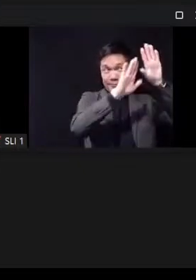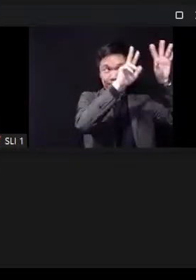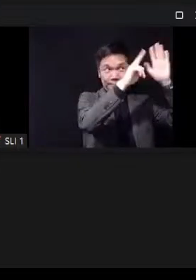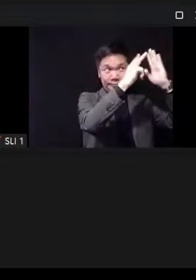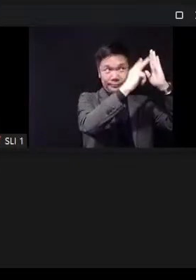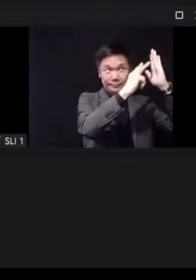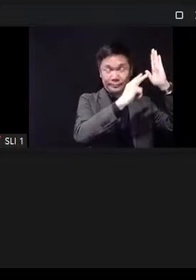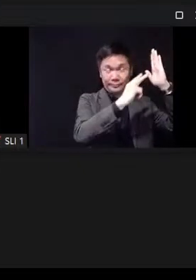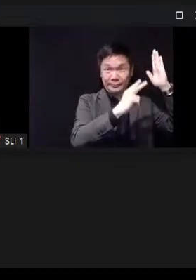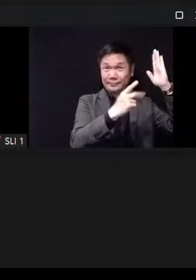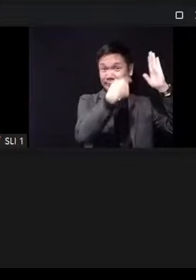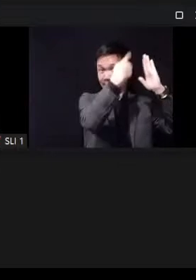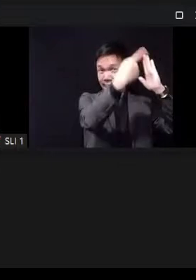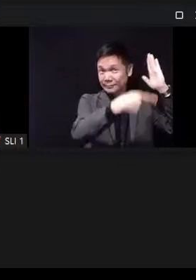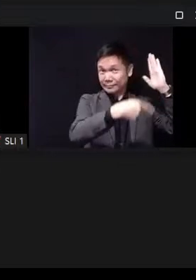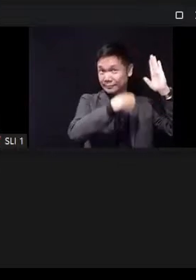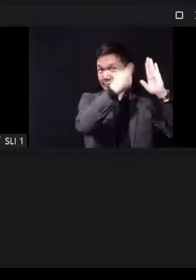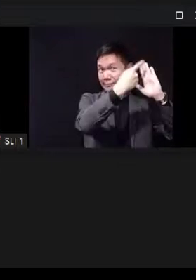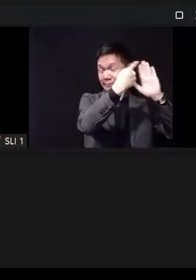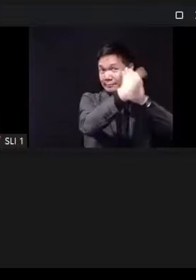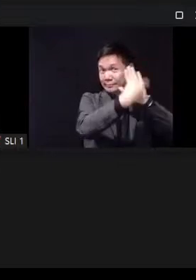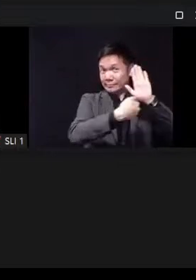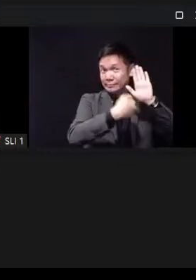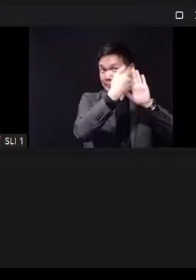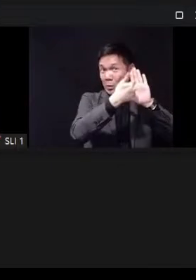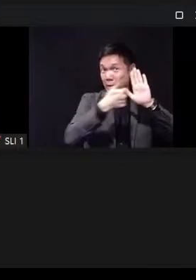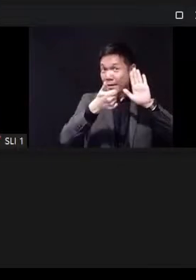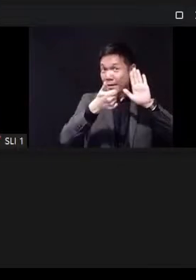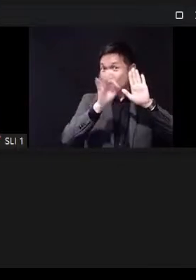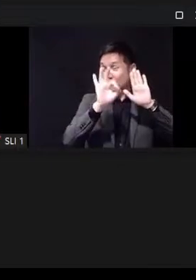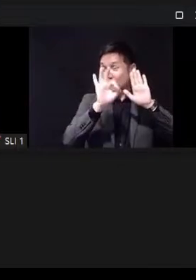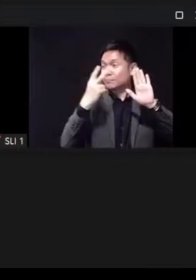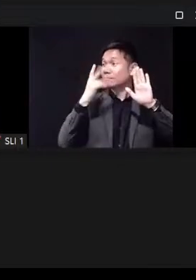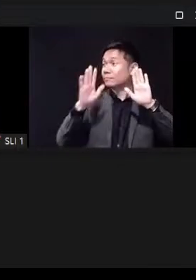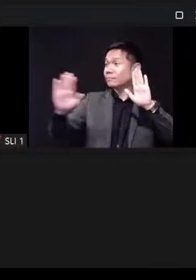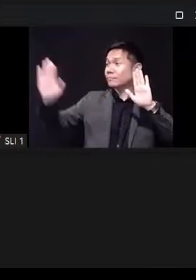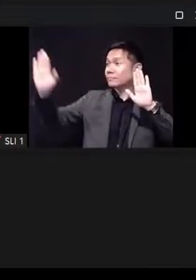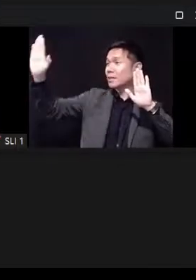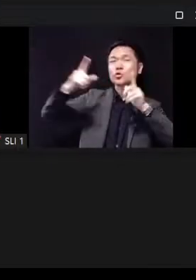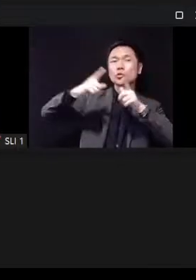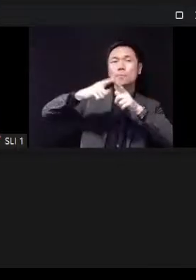call on the distinguished delegate from Japan.